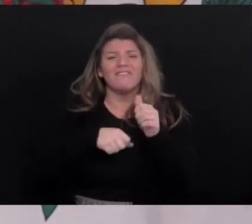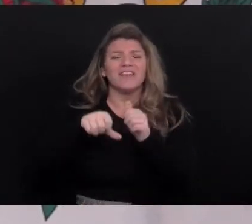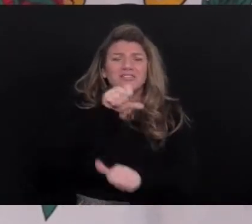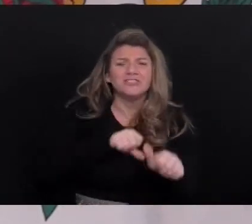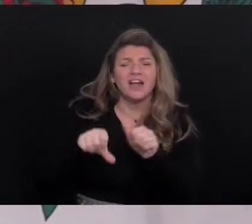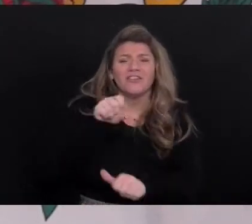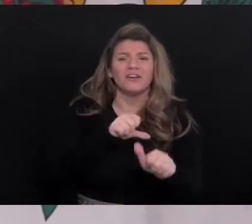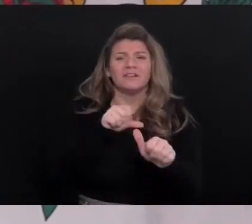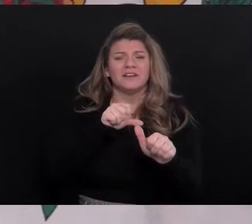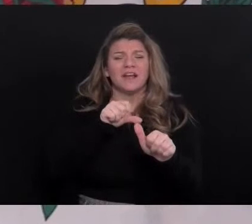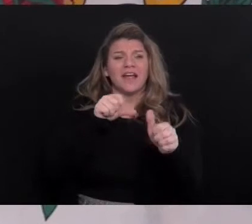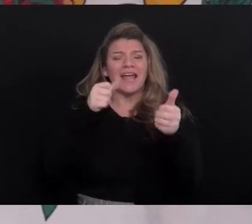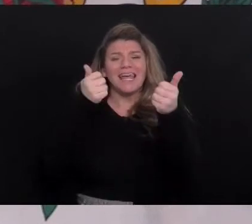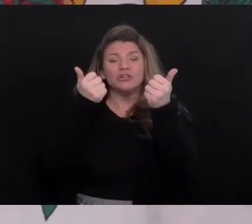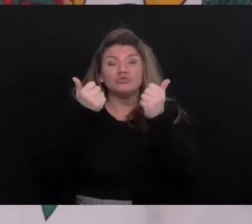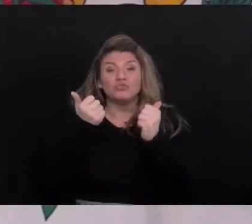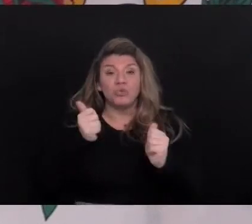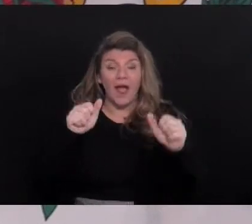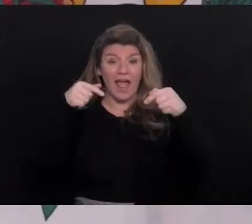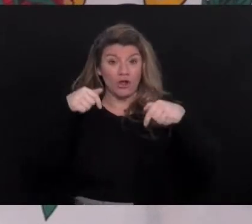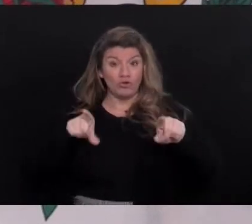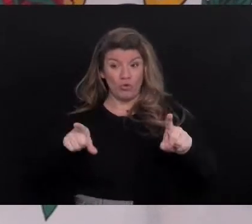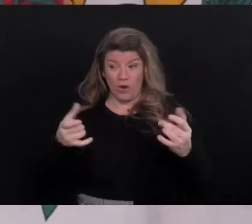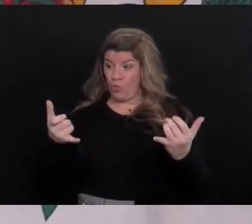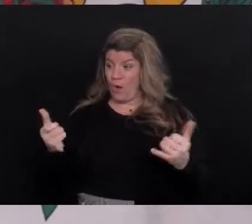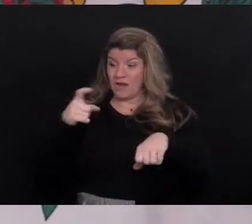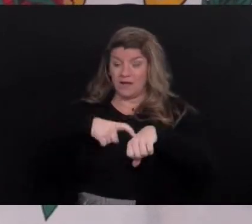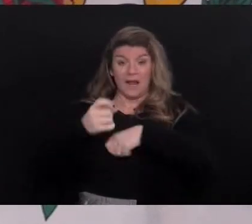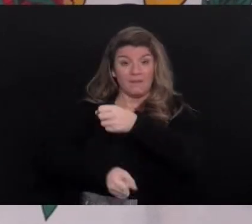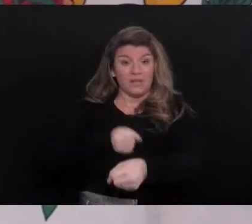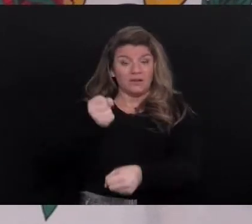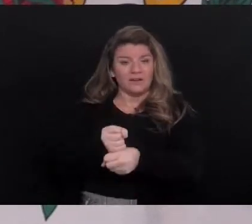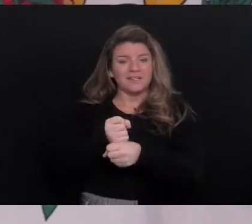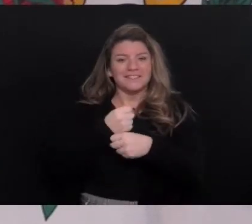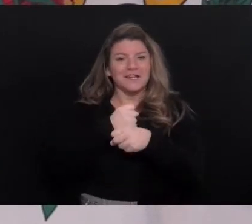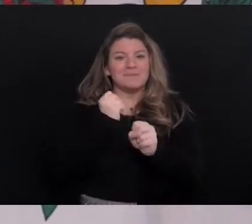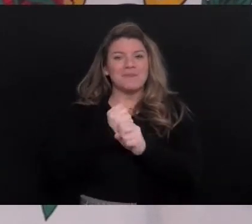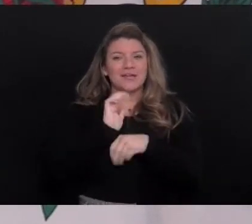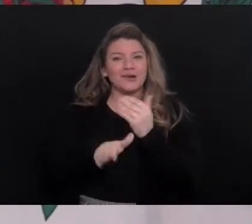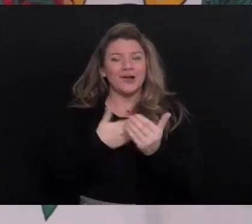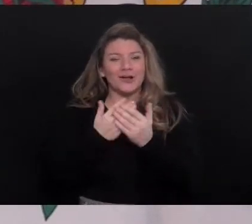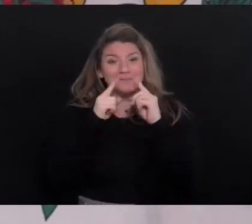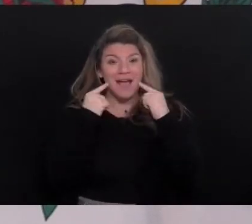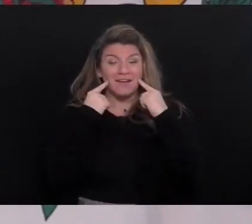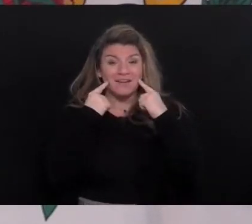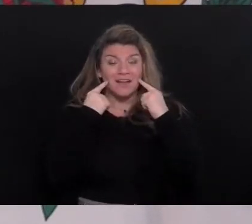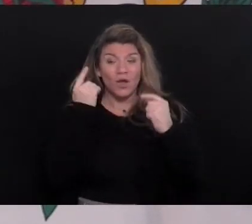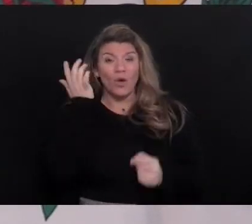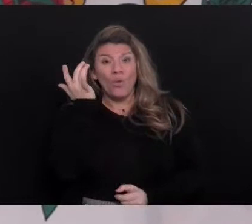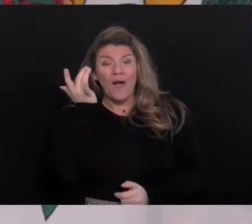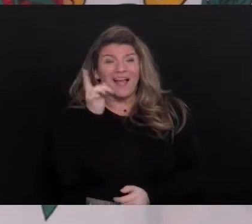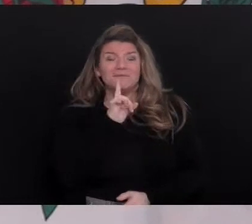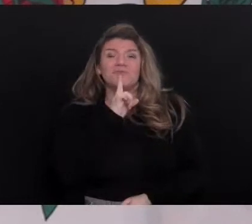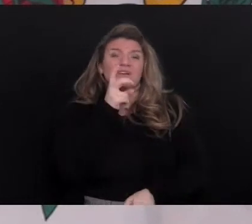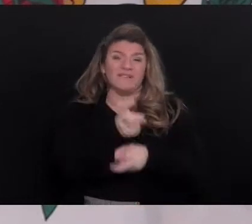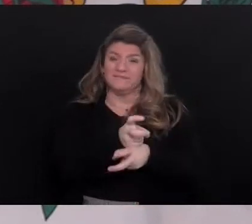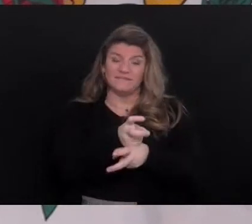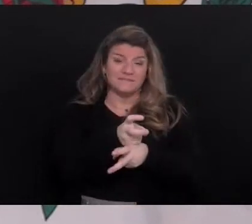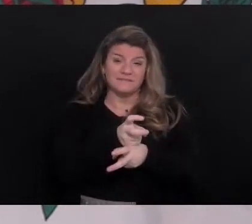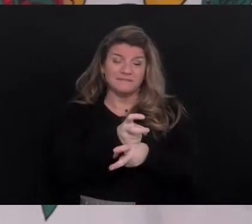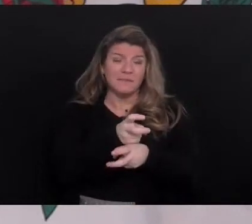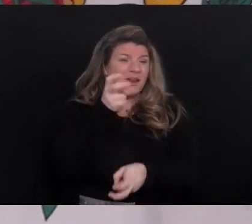should try, especially at this time of year, to make each other smile. It's been tough. It's been really